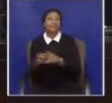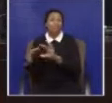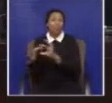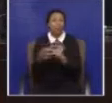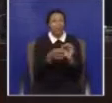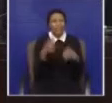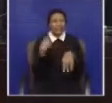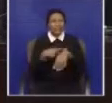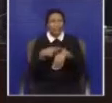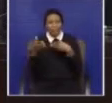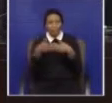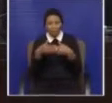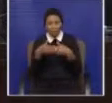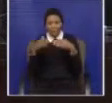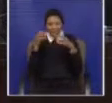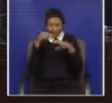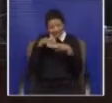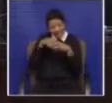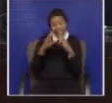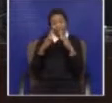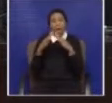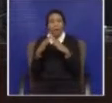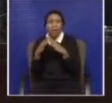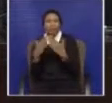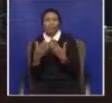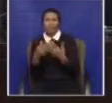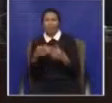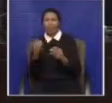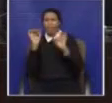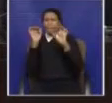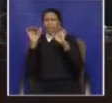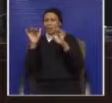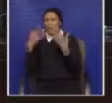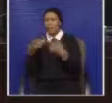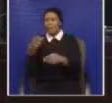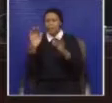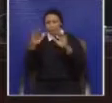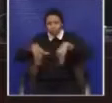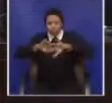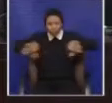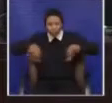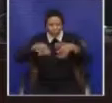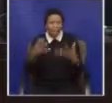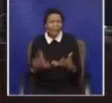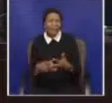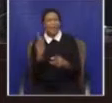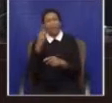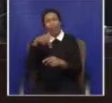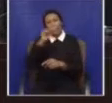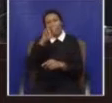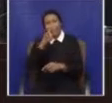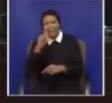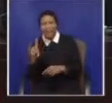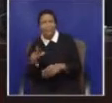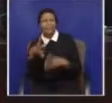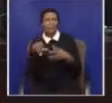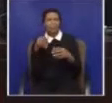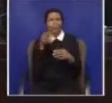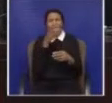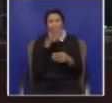curfews, consumption of alcohol, or going into public places such as beaches and parks when they were not allowed to do